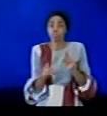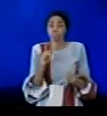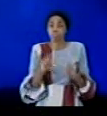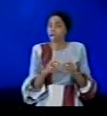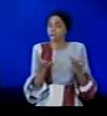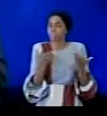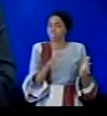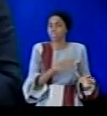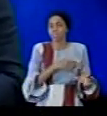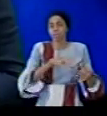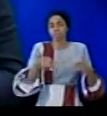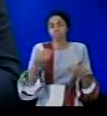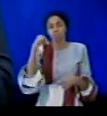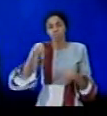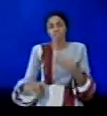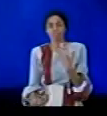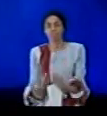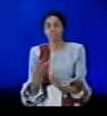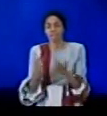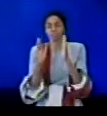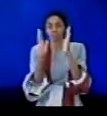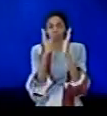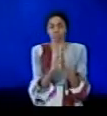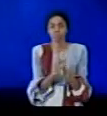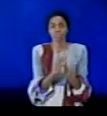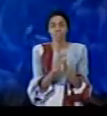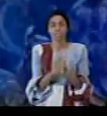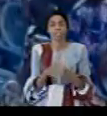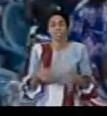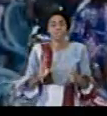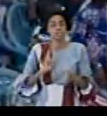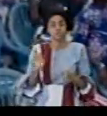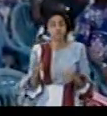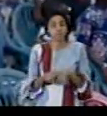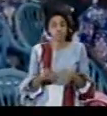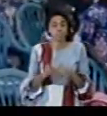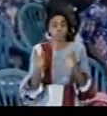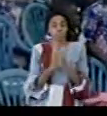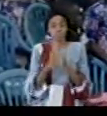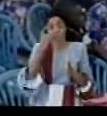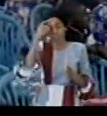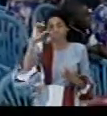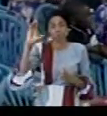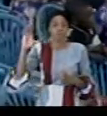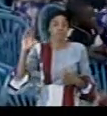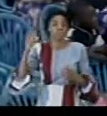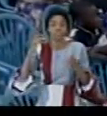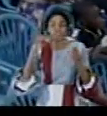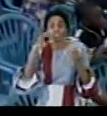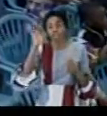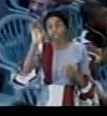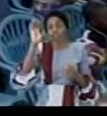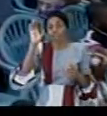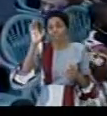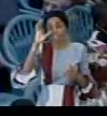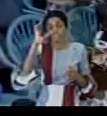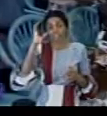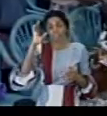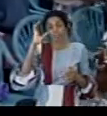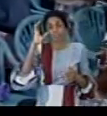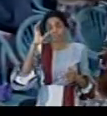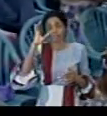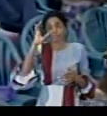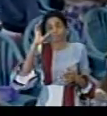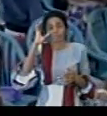stop this war. We still need to pray for China and Taiwan, an escalation of war, but that God will de-escalate those